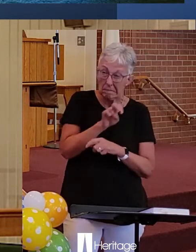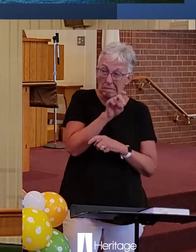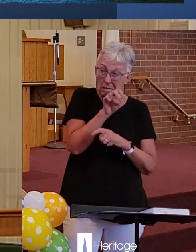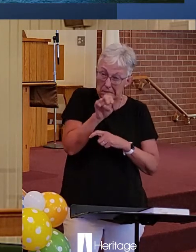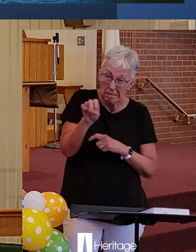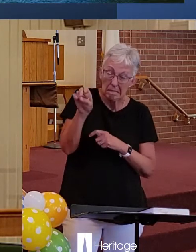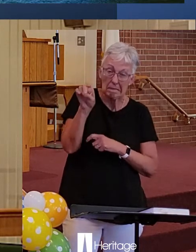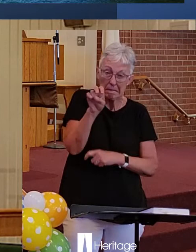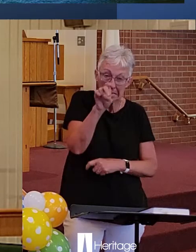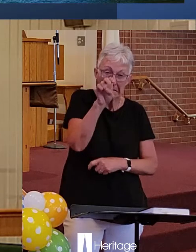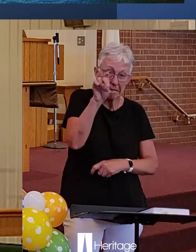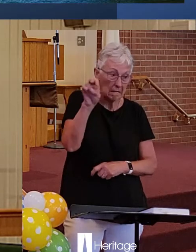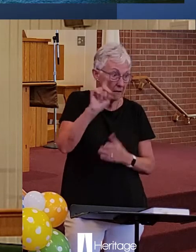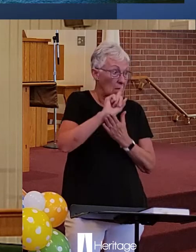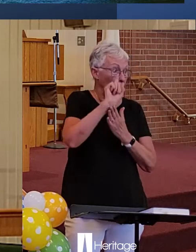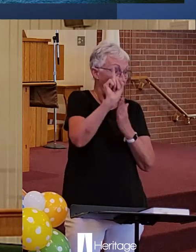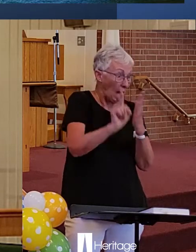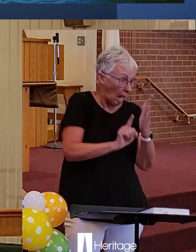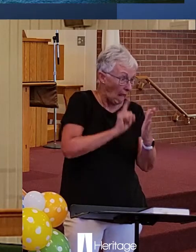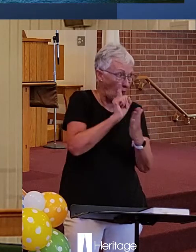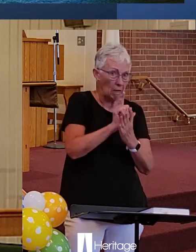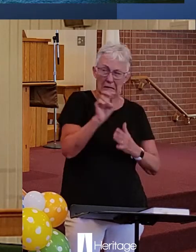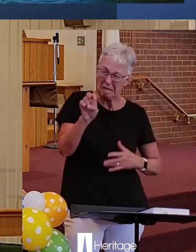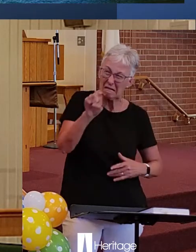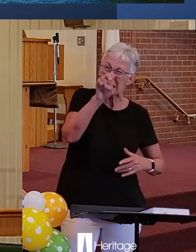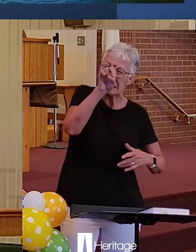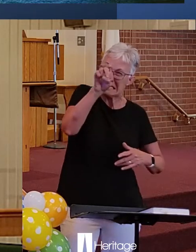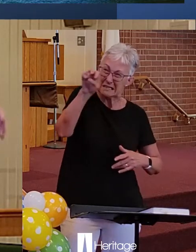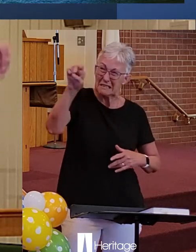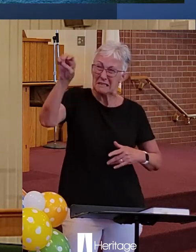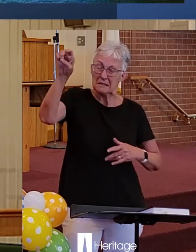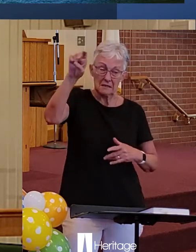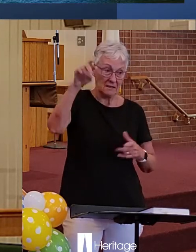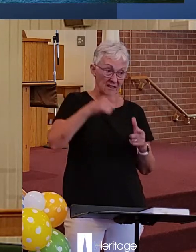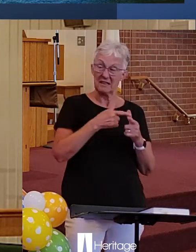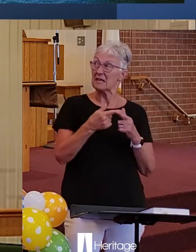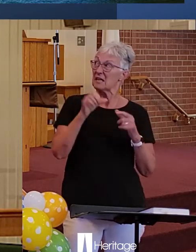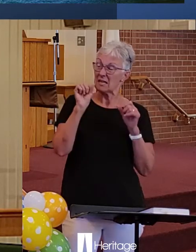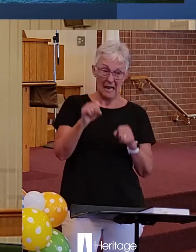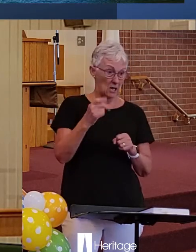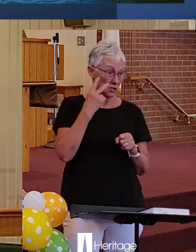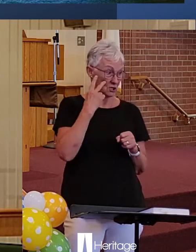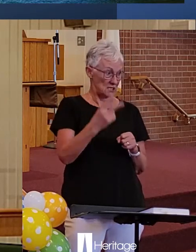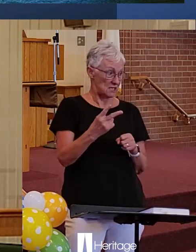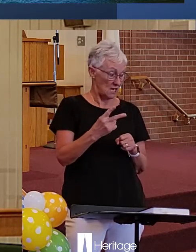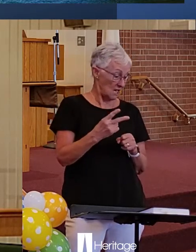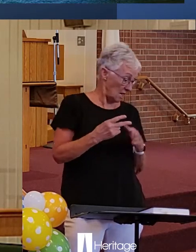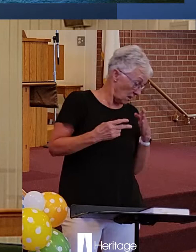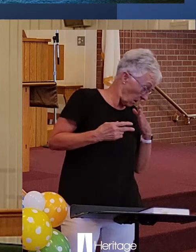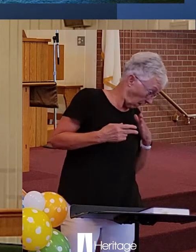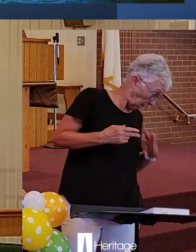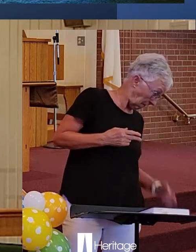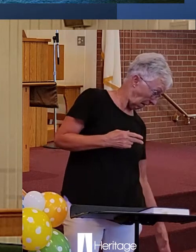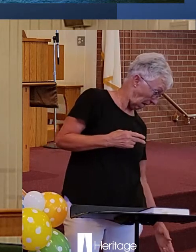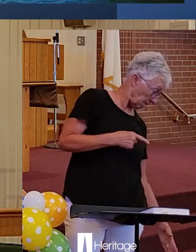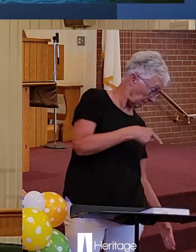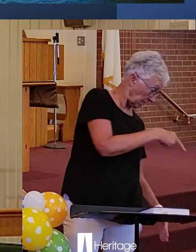an hour, and the ravines turned into steep cliffs separating me from my goal.